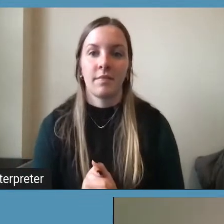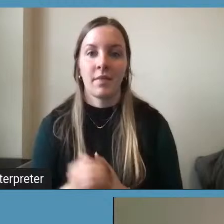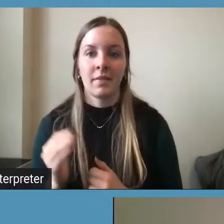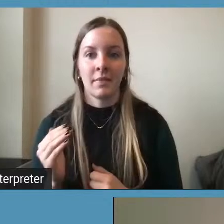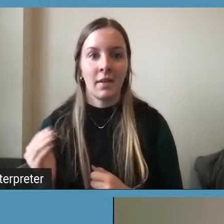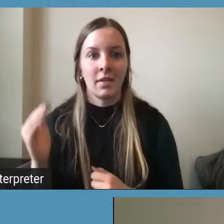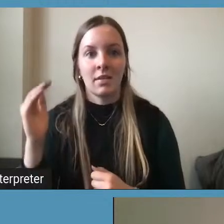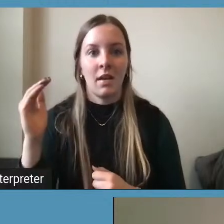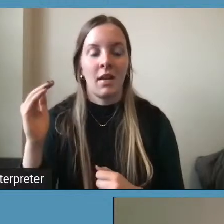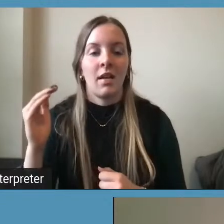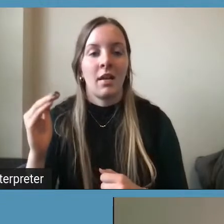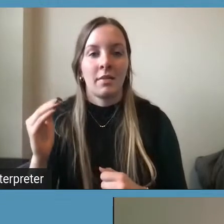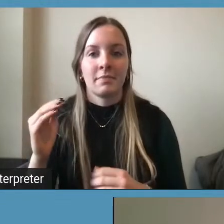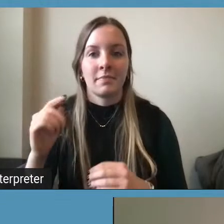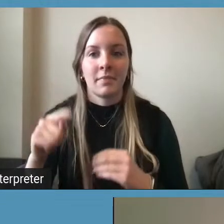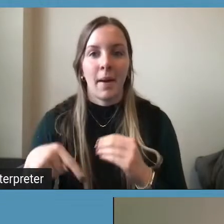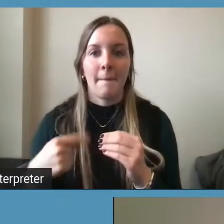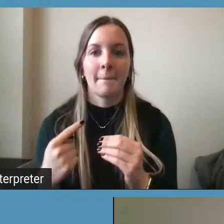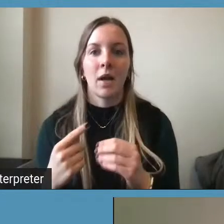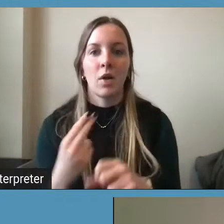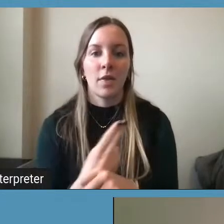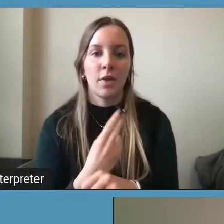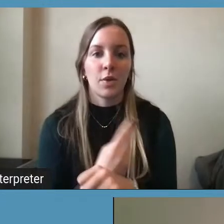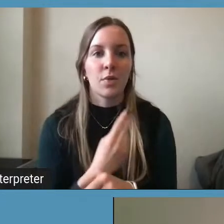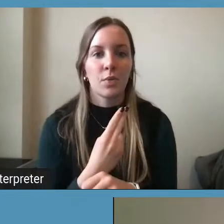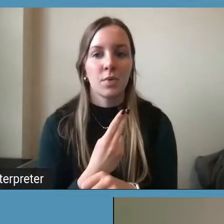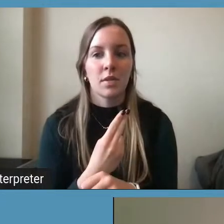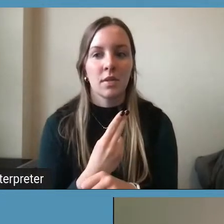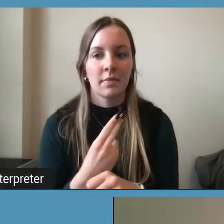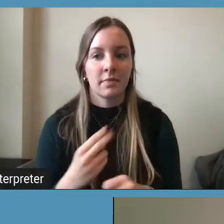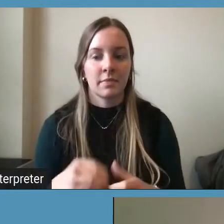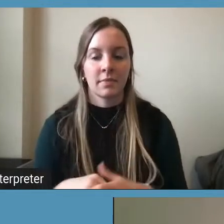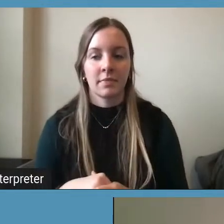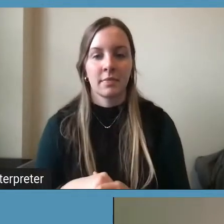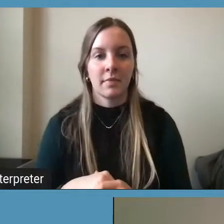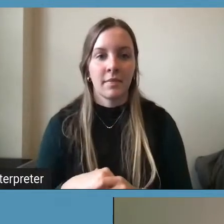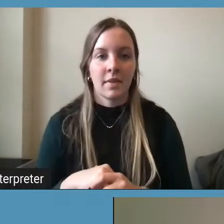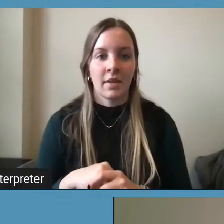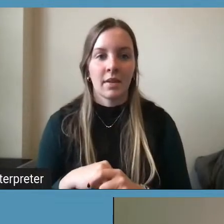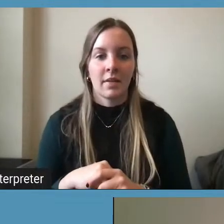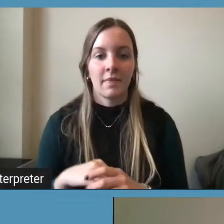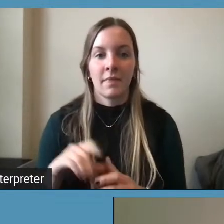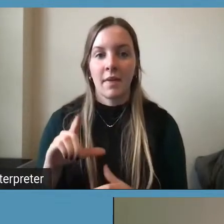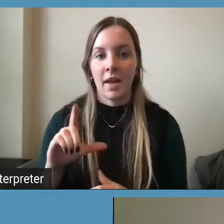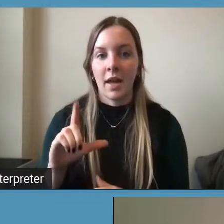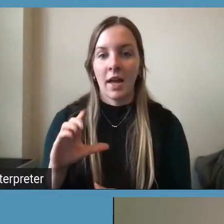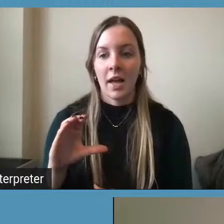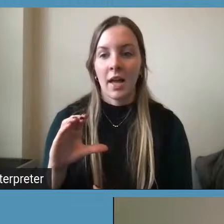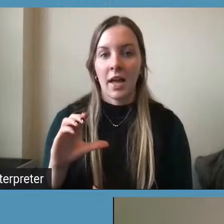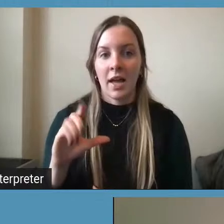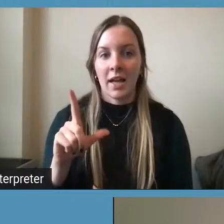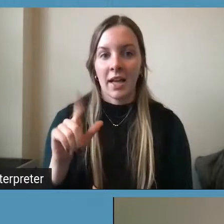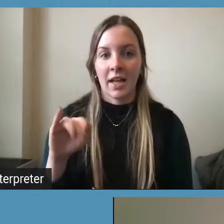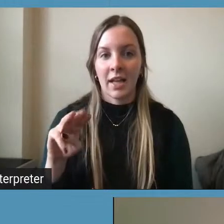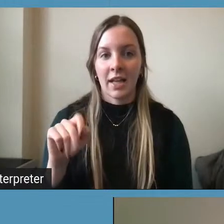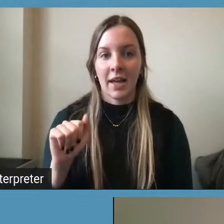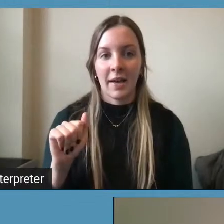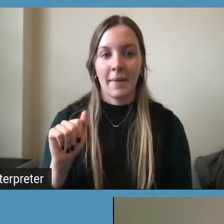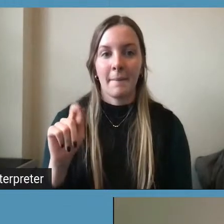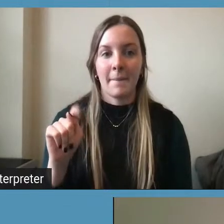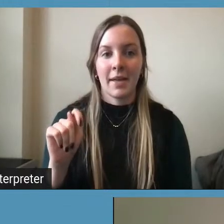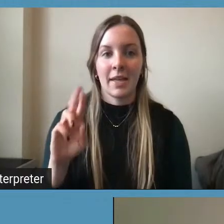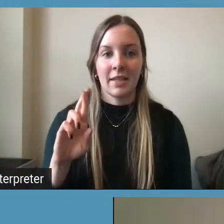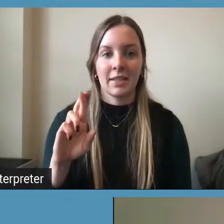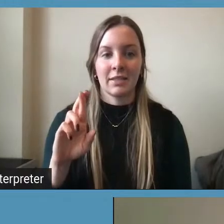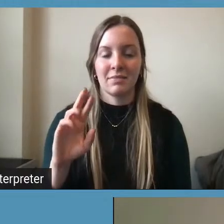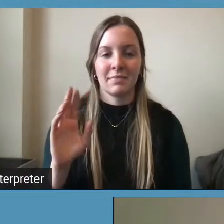to me that climate change, of course, we are recognizing it as an existential problem that is confronting a lot of museums and their own facilities,